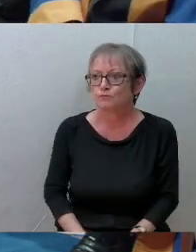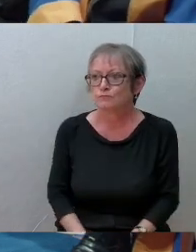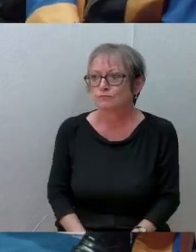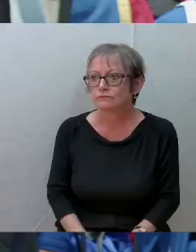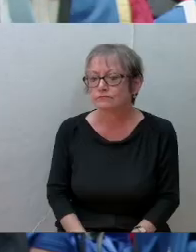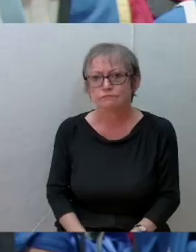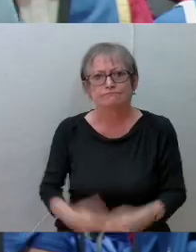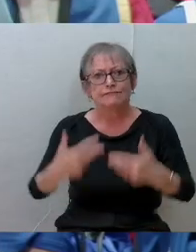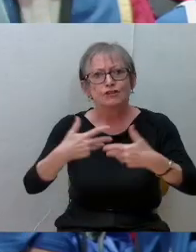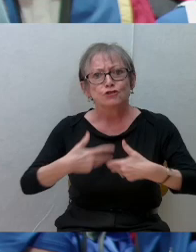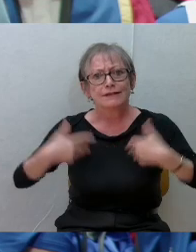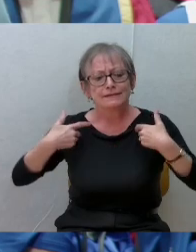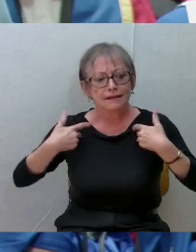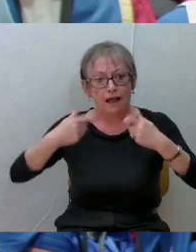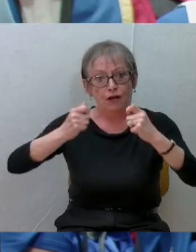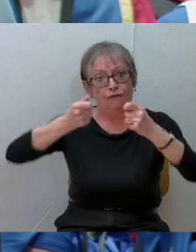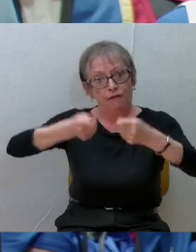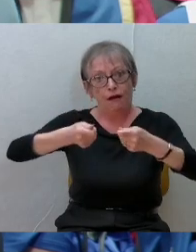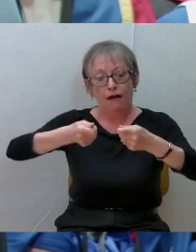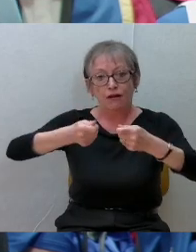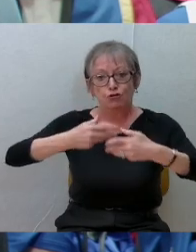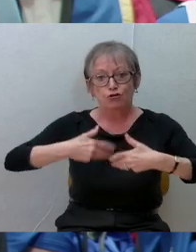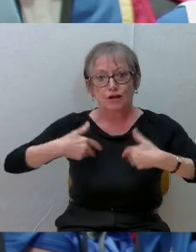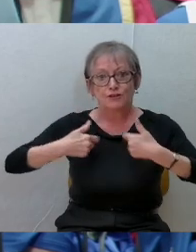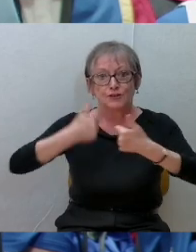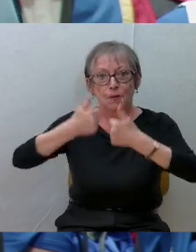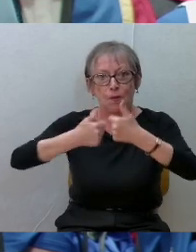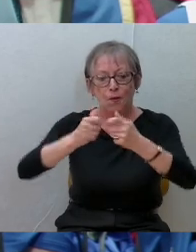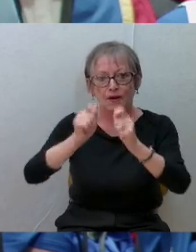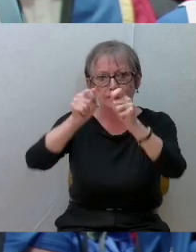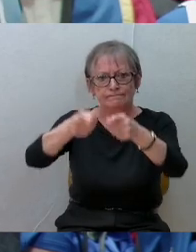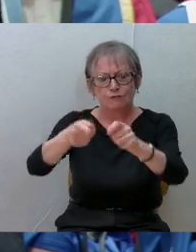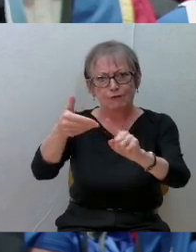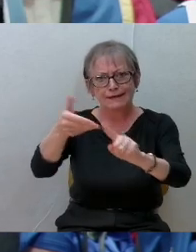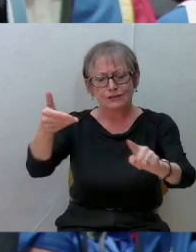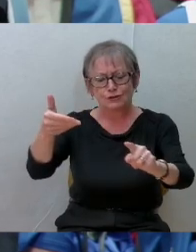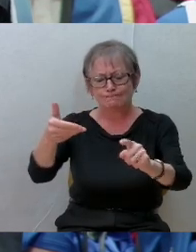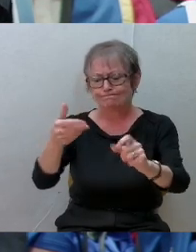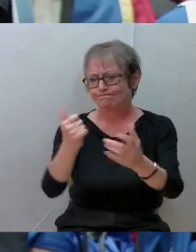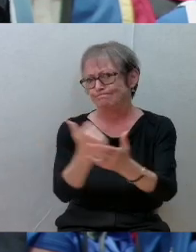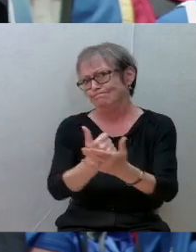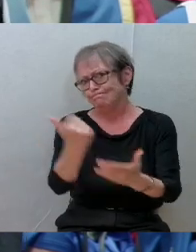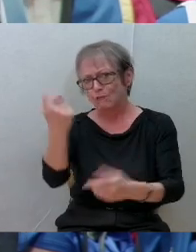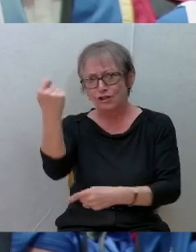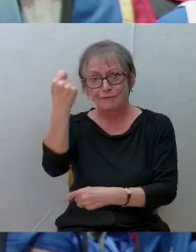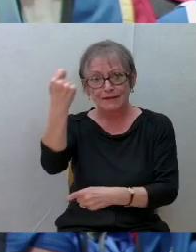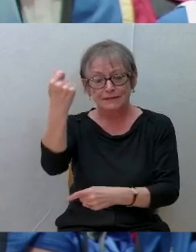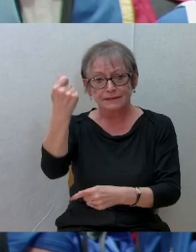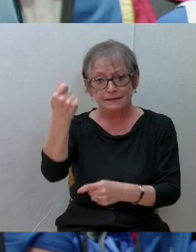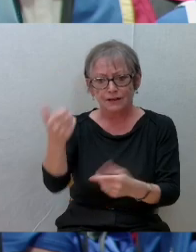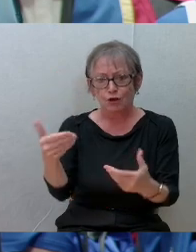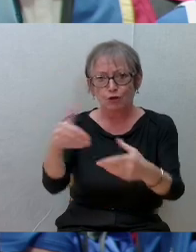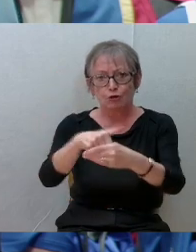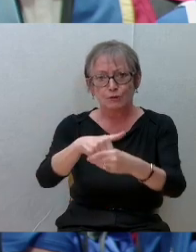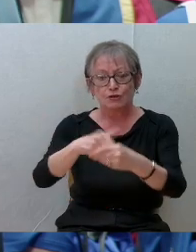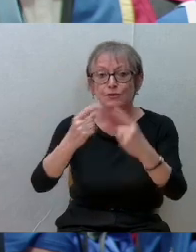As Chancellor, I confer upon you the Chancellor's Award in recognition of outstanding achievement and contributions